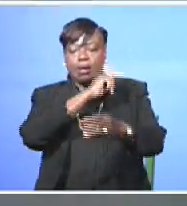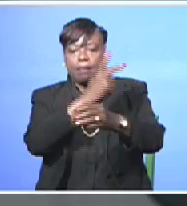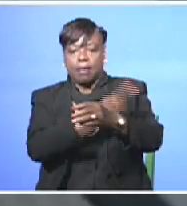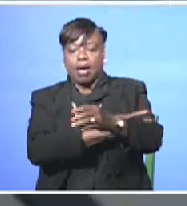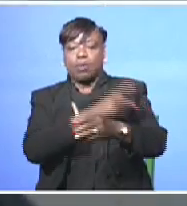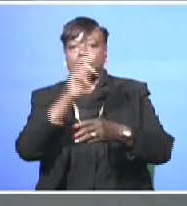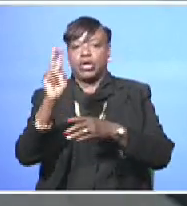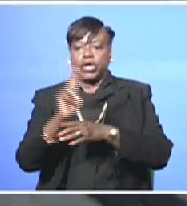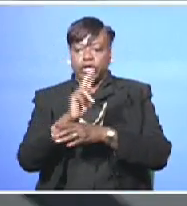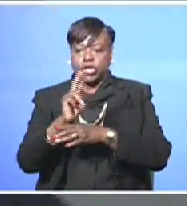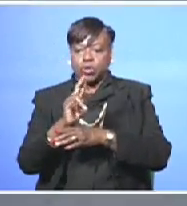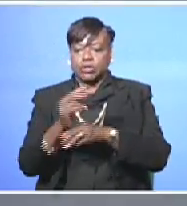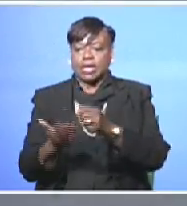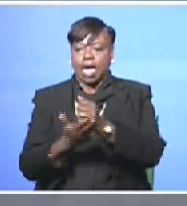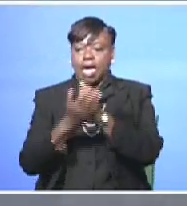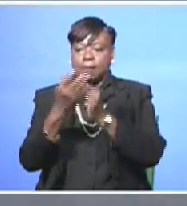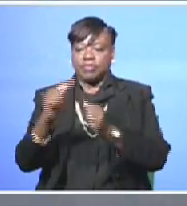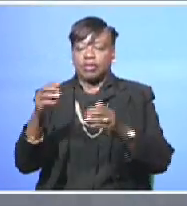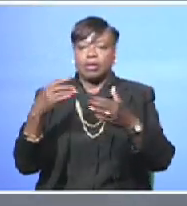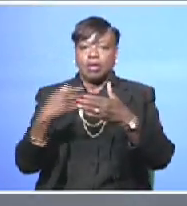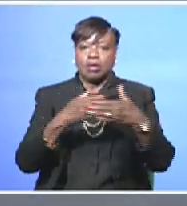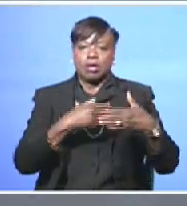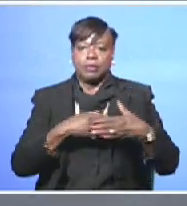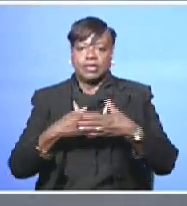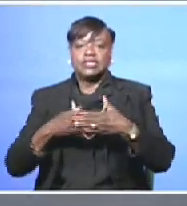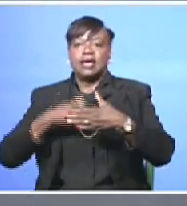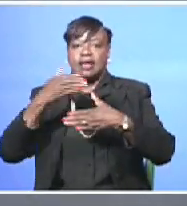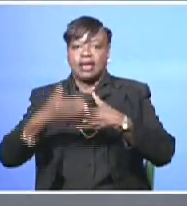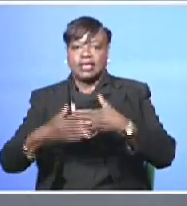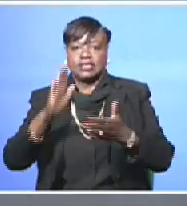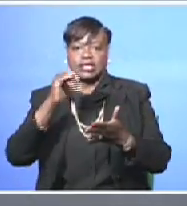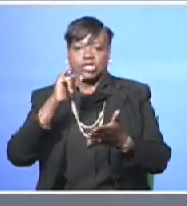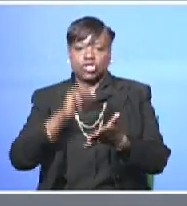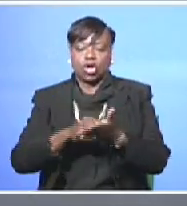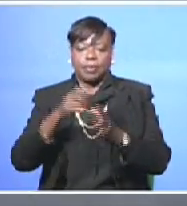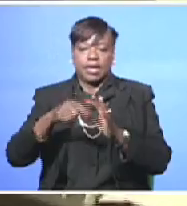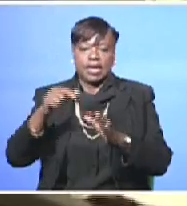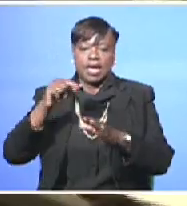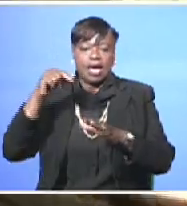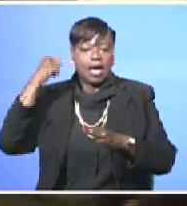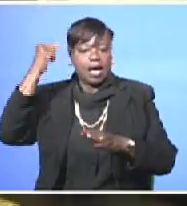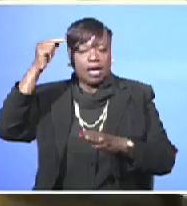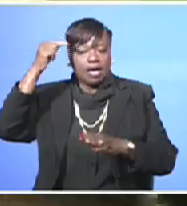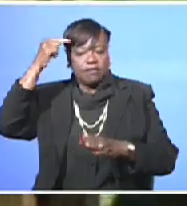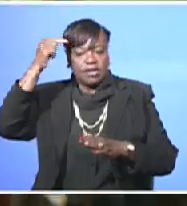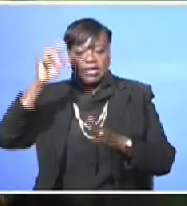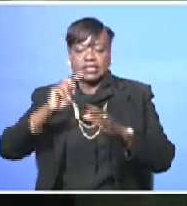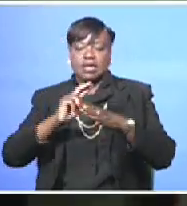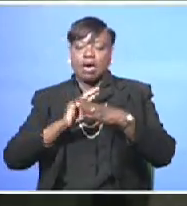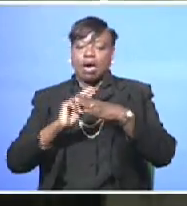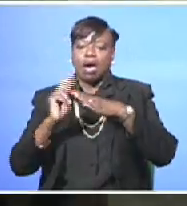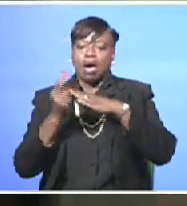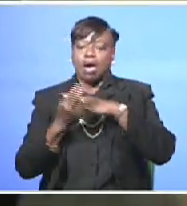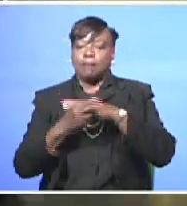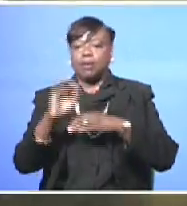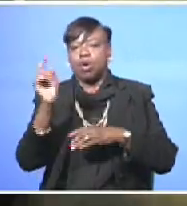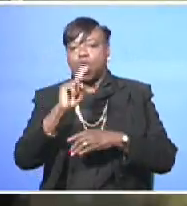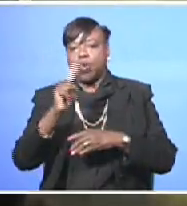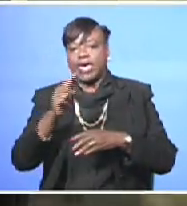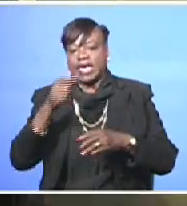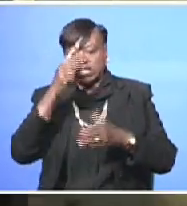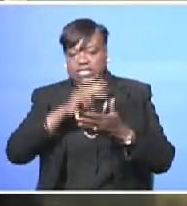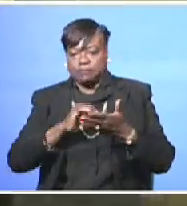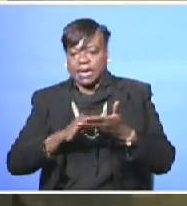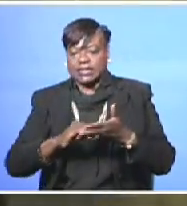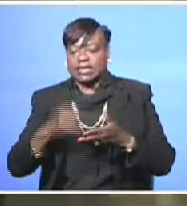productive and helps communities. Next on the agenda was a stop in Governor's Harbor, where the Public Works Minister inspected the